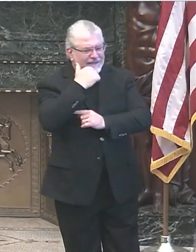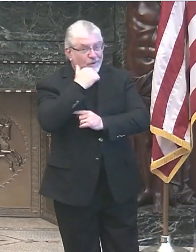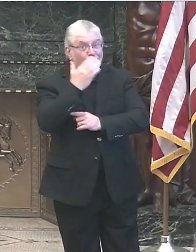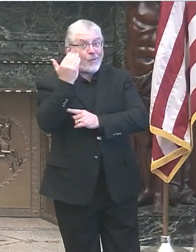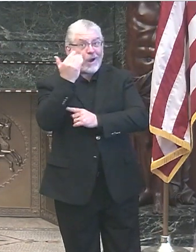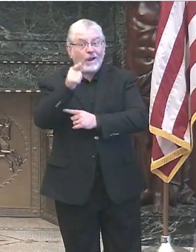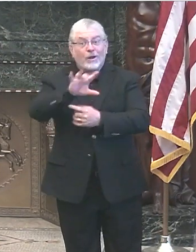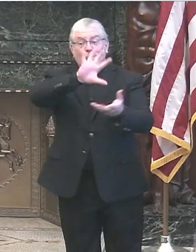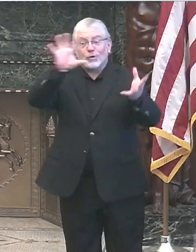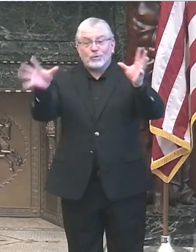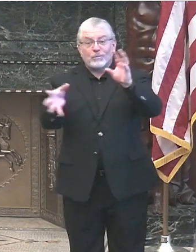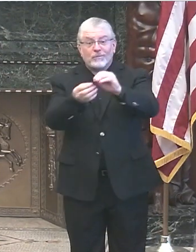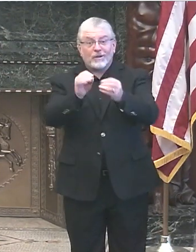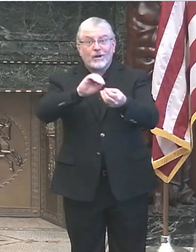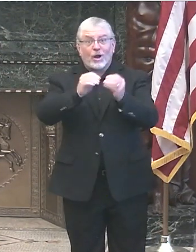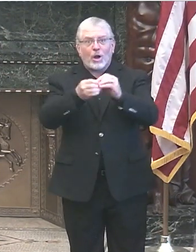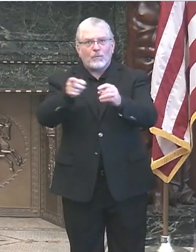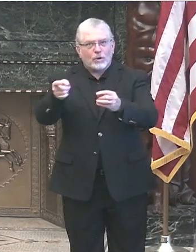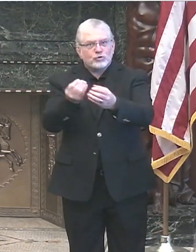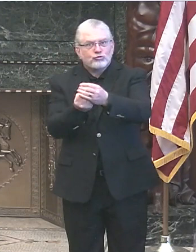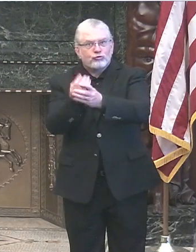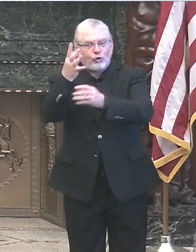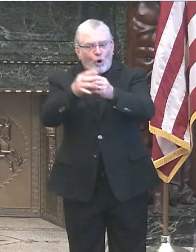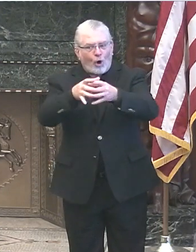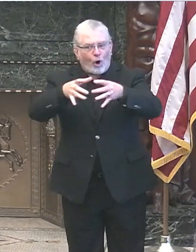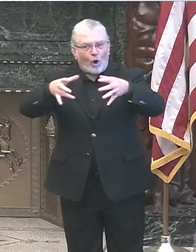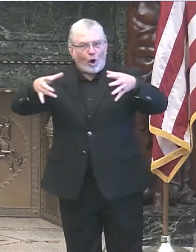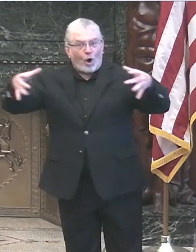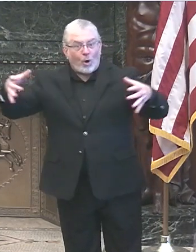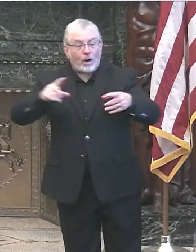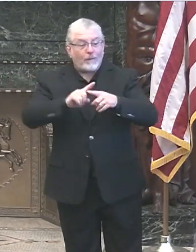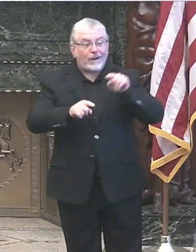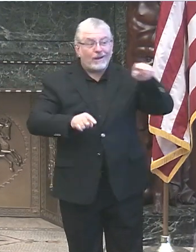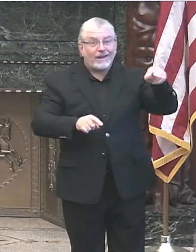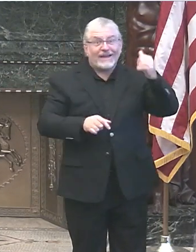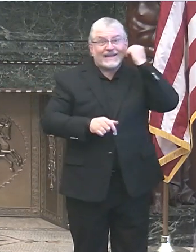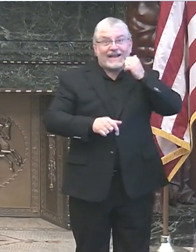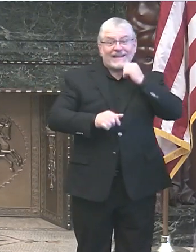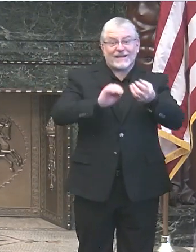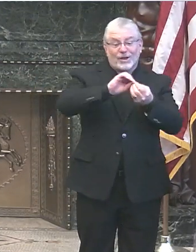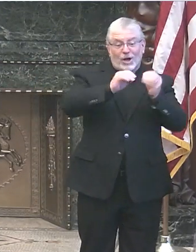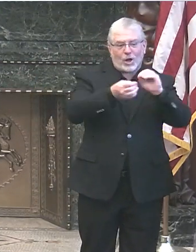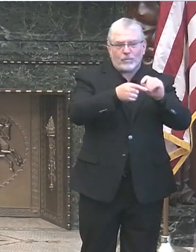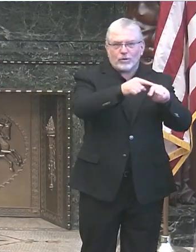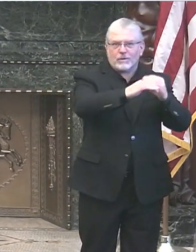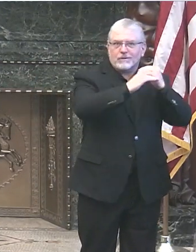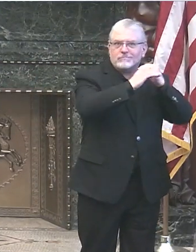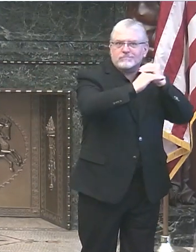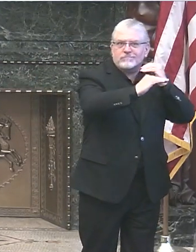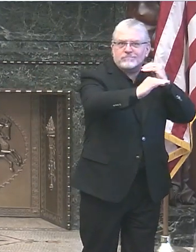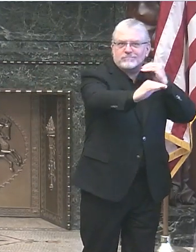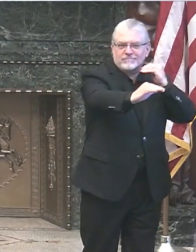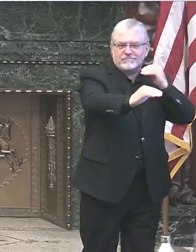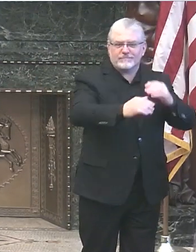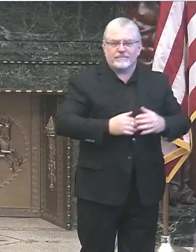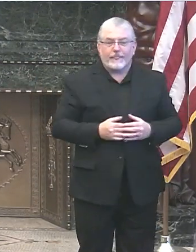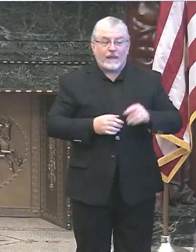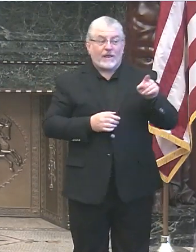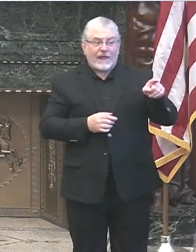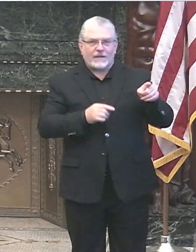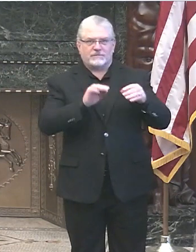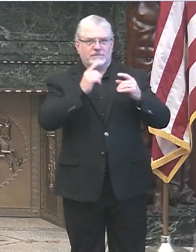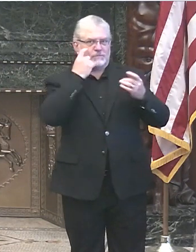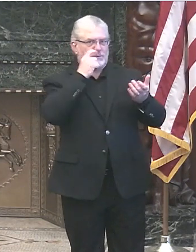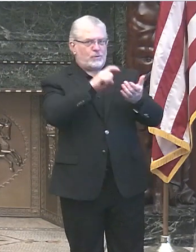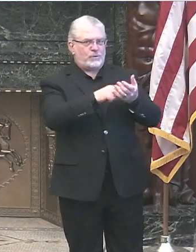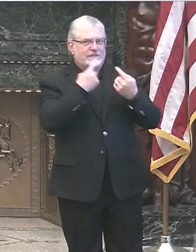fall. And if you want to follow the trends of this, and you don't remember the numbers I give you each day, go to our website, and you're going to